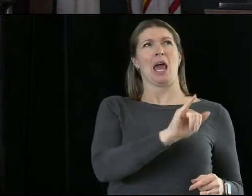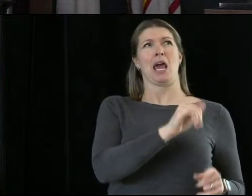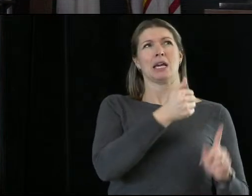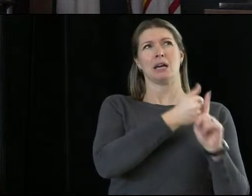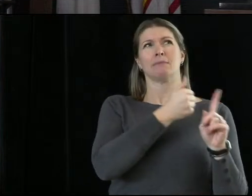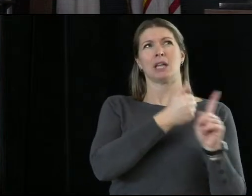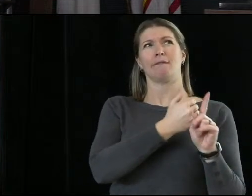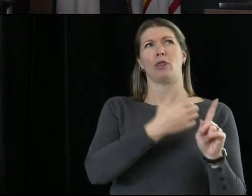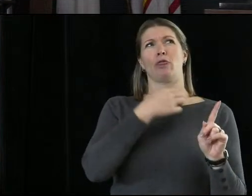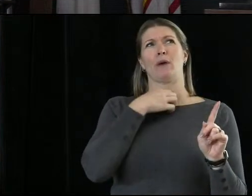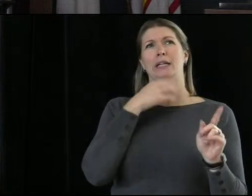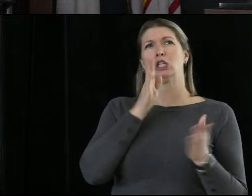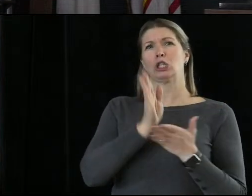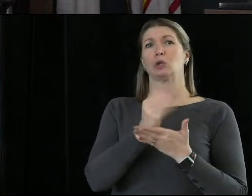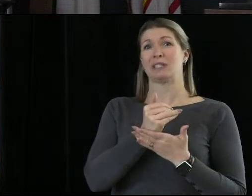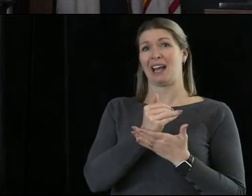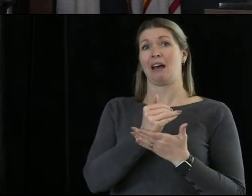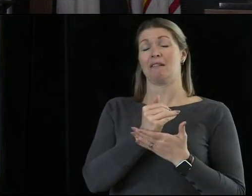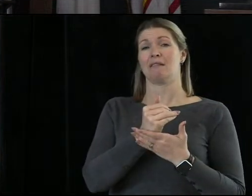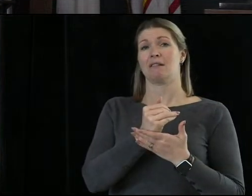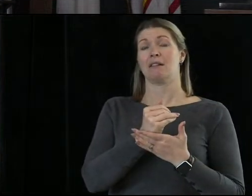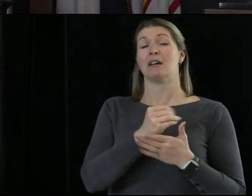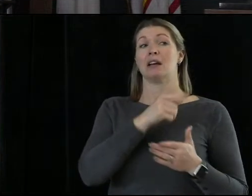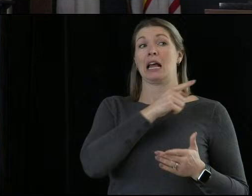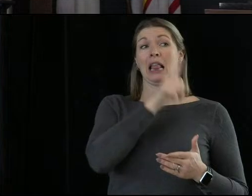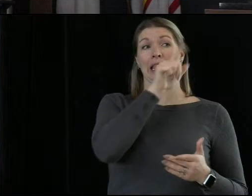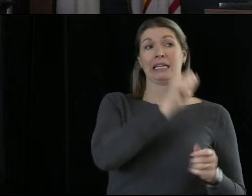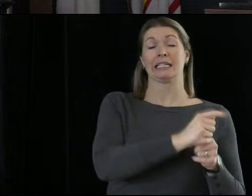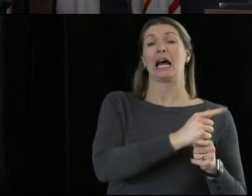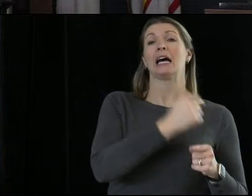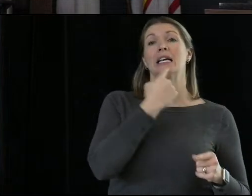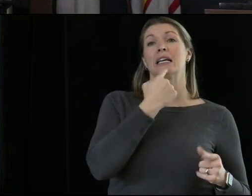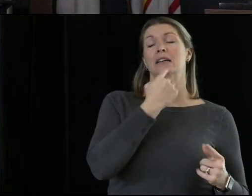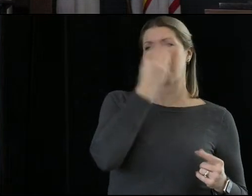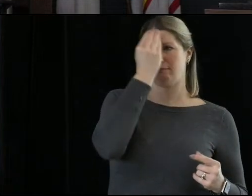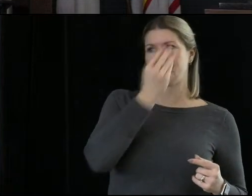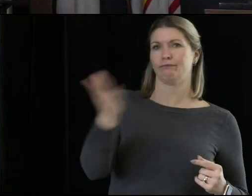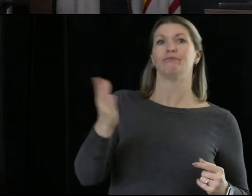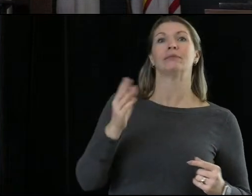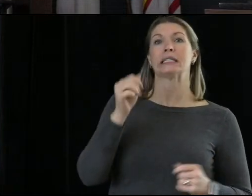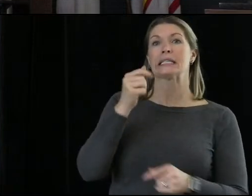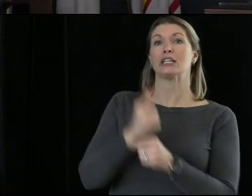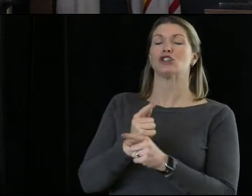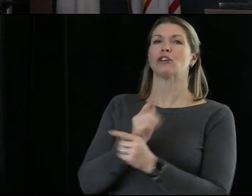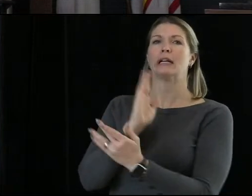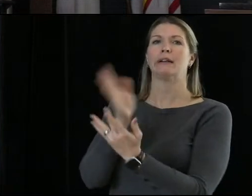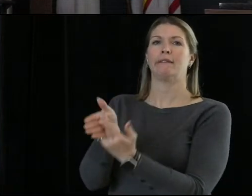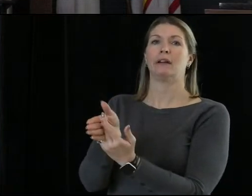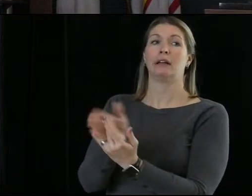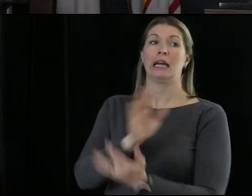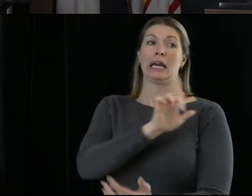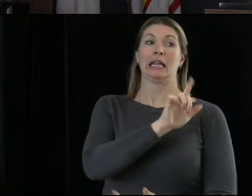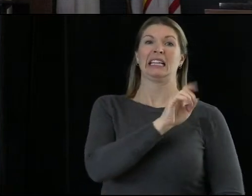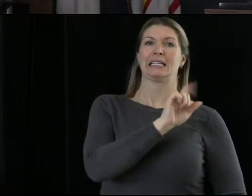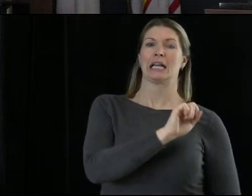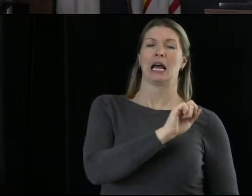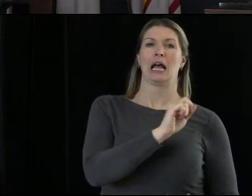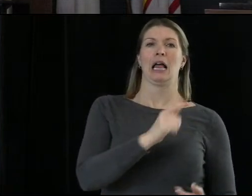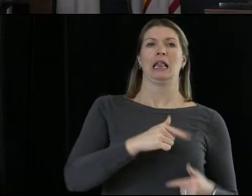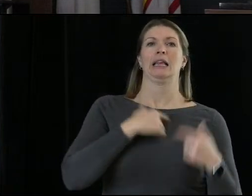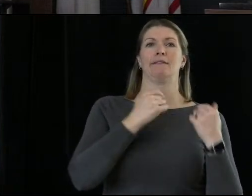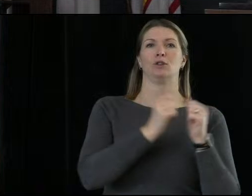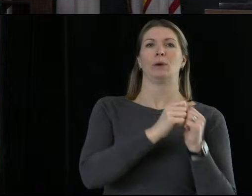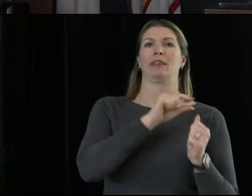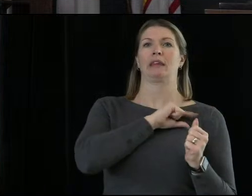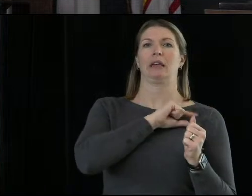suicide, and Lisa notified his sister, and the sister intervened. The guilt Lisa lives with is, what if